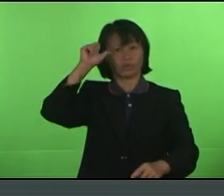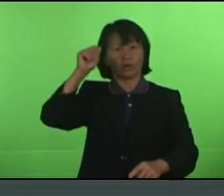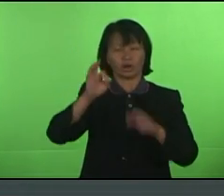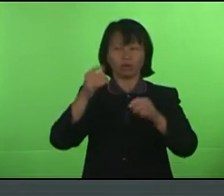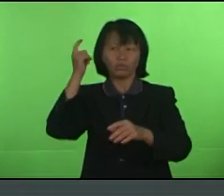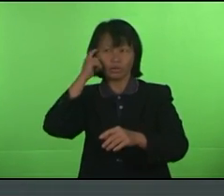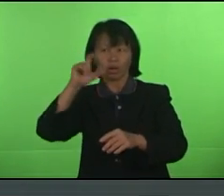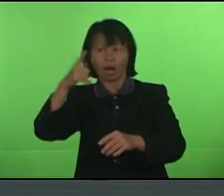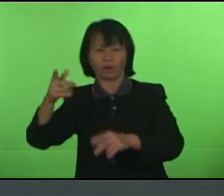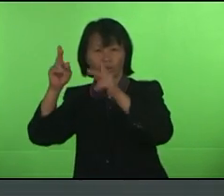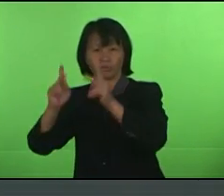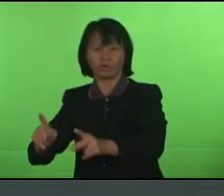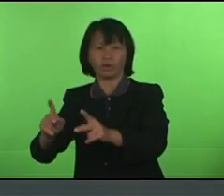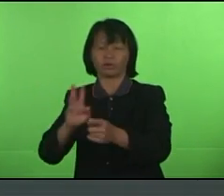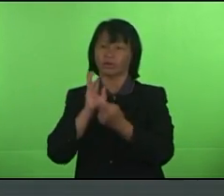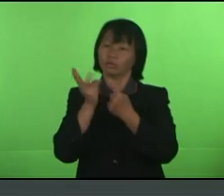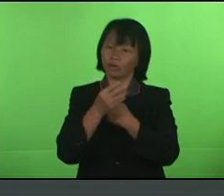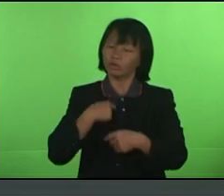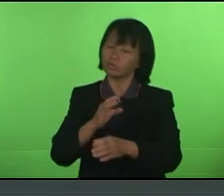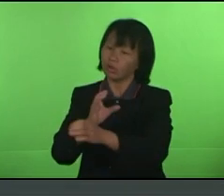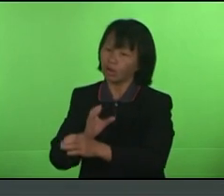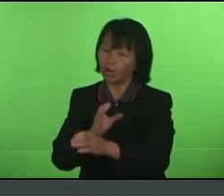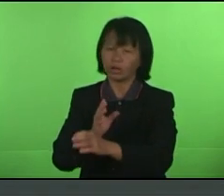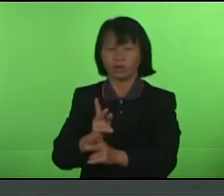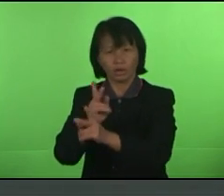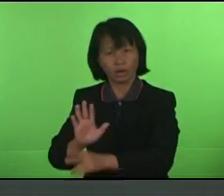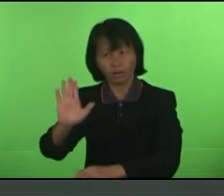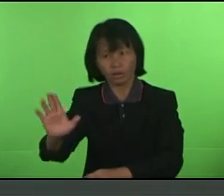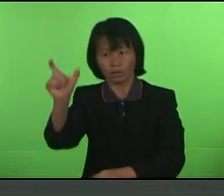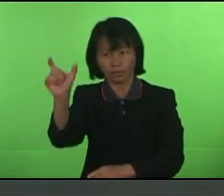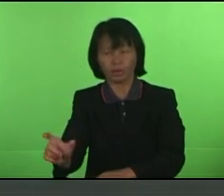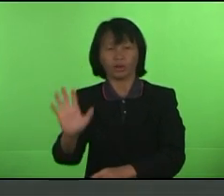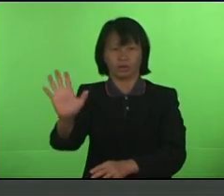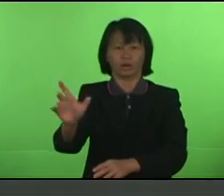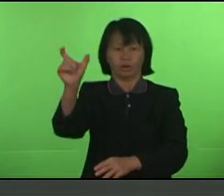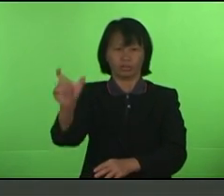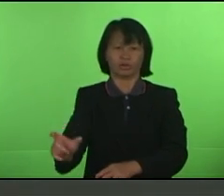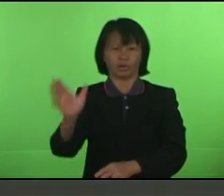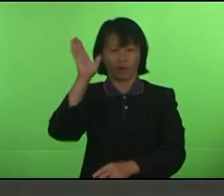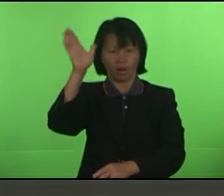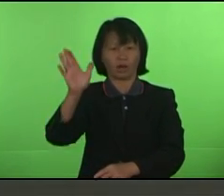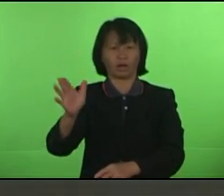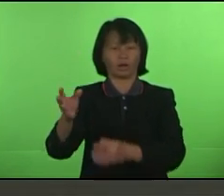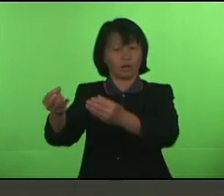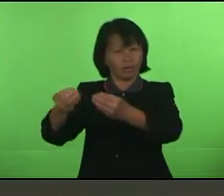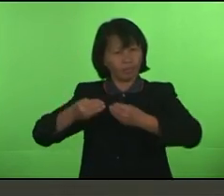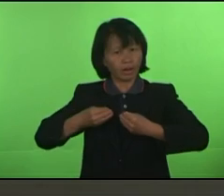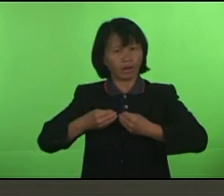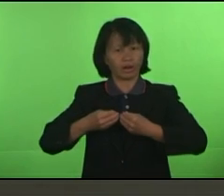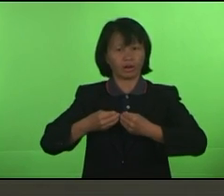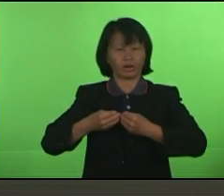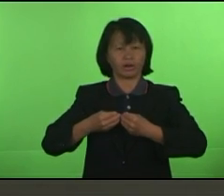about another person's welfare, you care and concern for that person, that person will also, you know, give